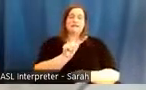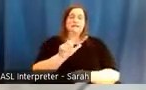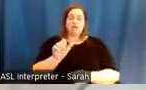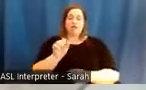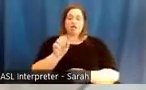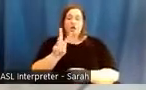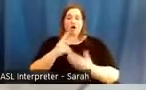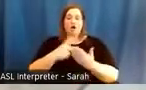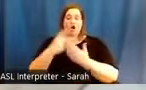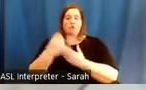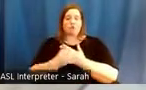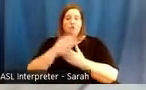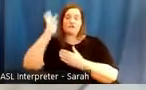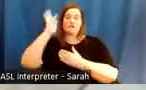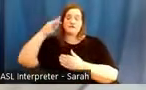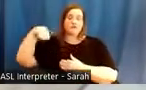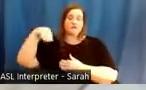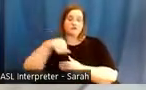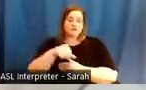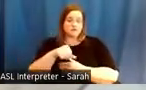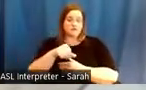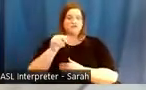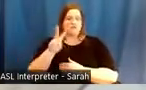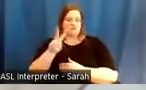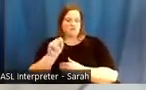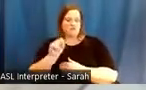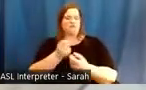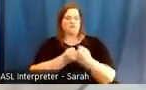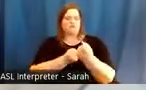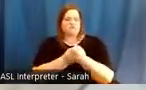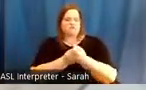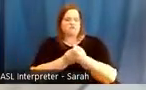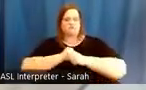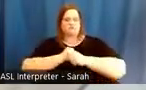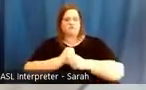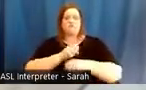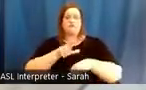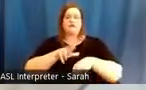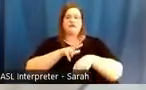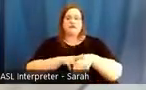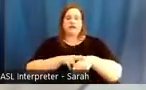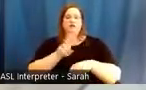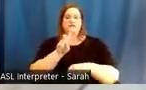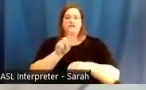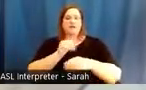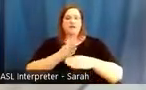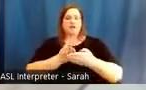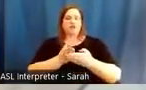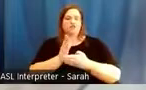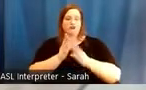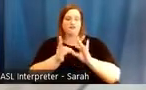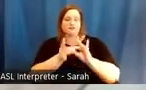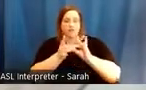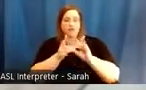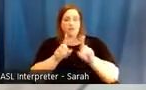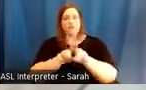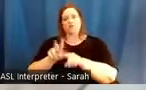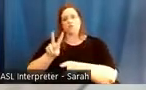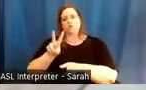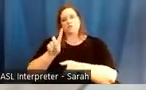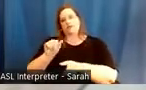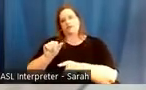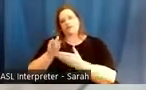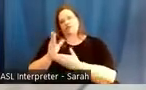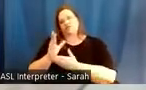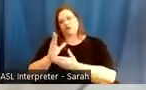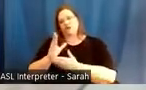Vermont's federally funded protection and advocacy system, also known as the National Disability Rights Network, along with Disability Rights Vermont. And I believe there are some folks